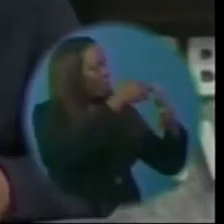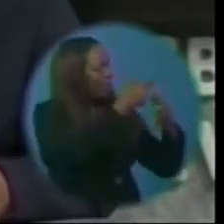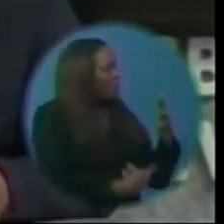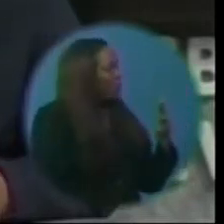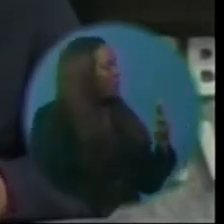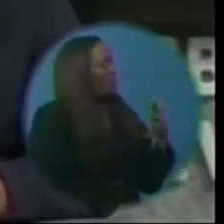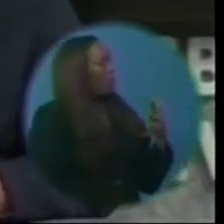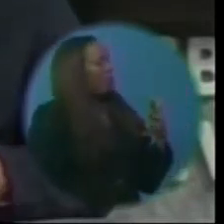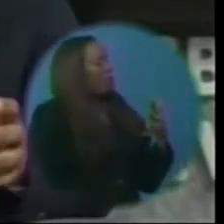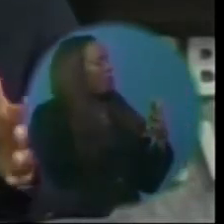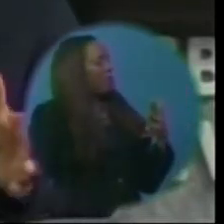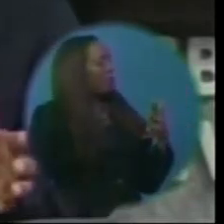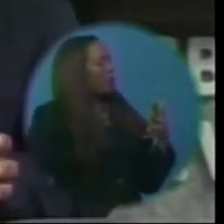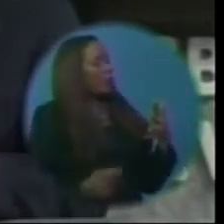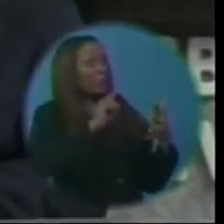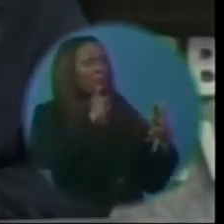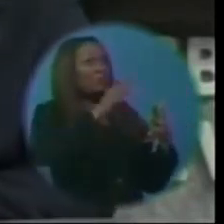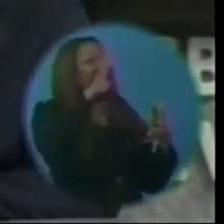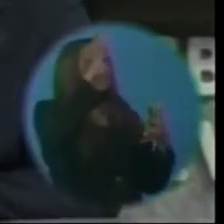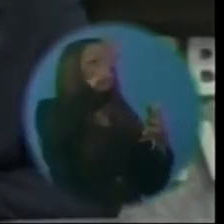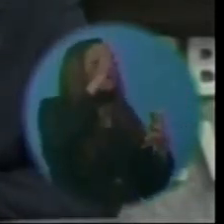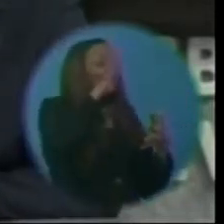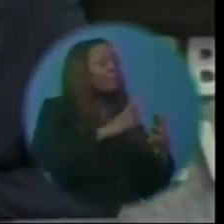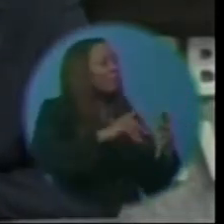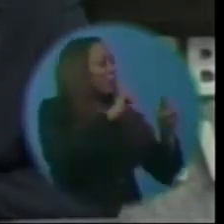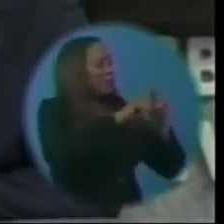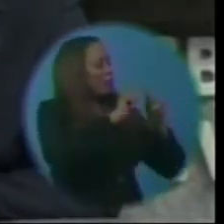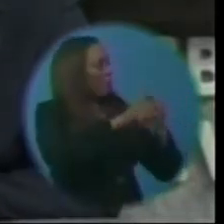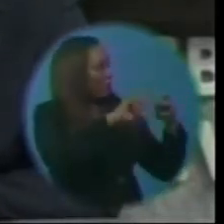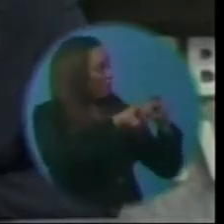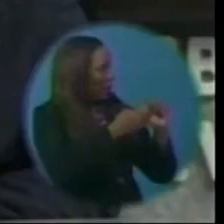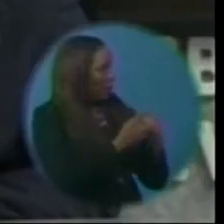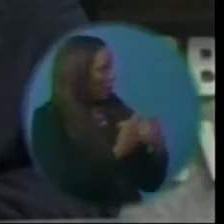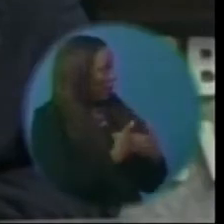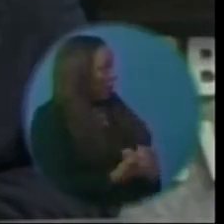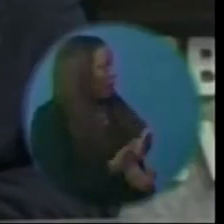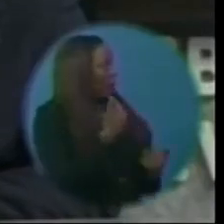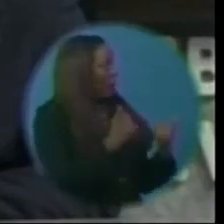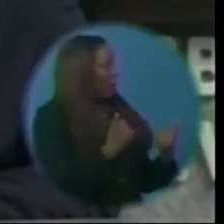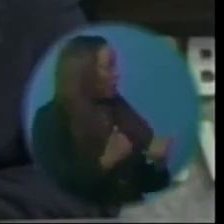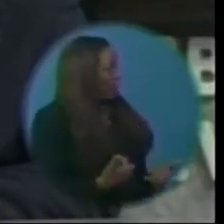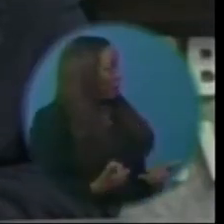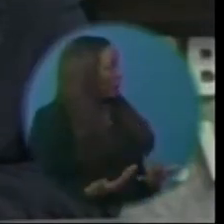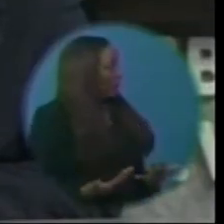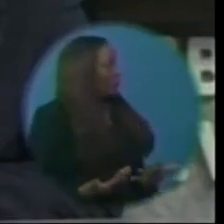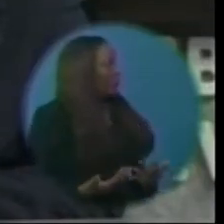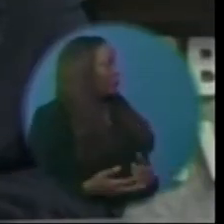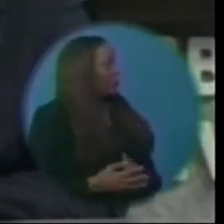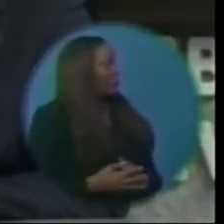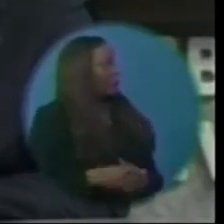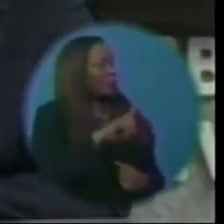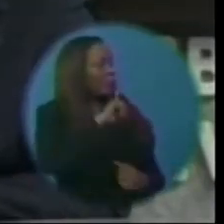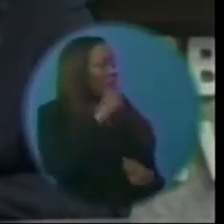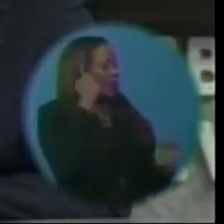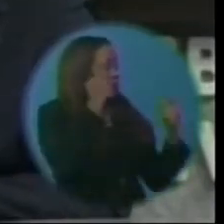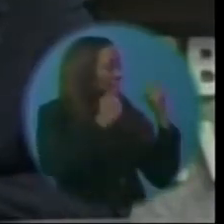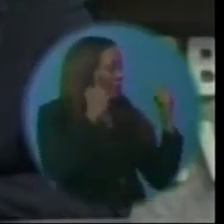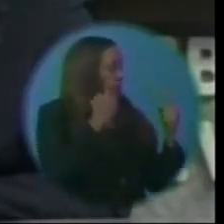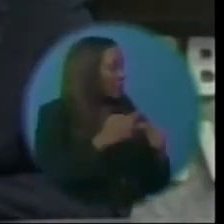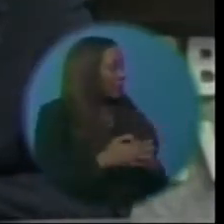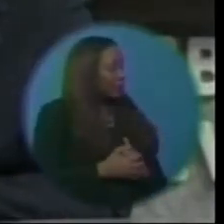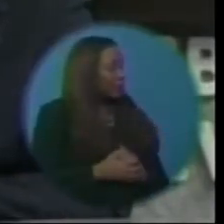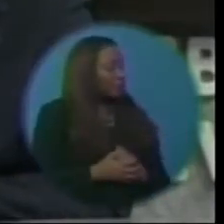and has created the liabilities that we see or sense that are on the horizon. So we are concerned.